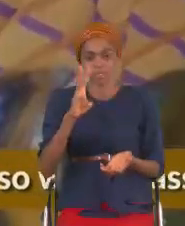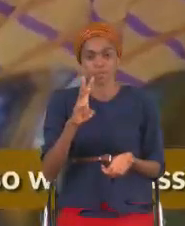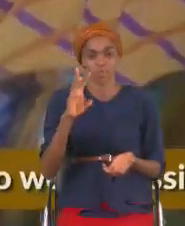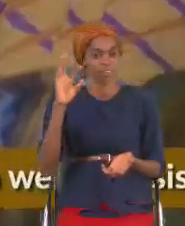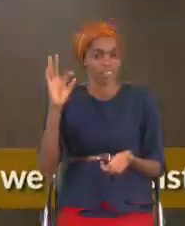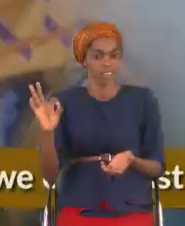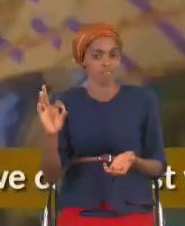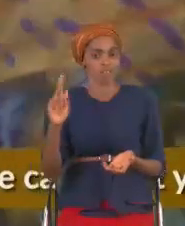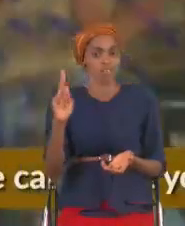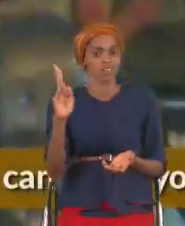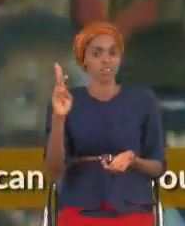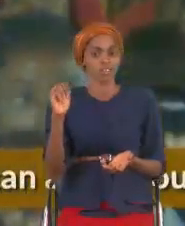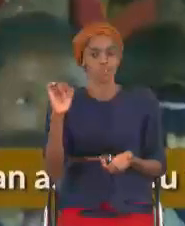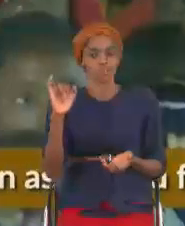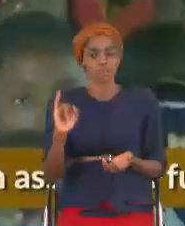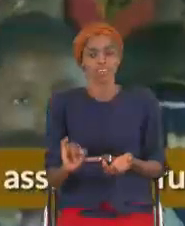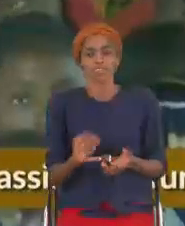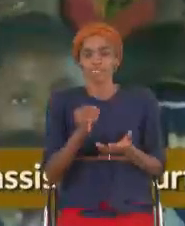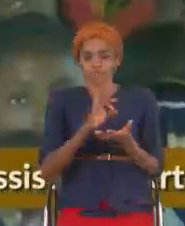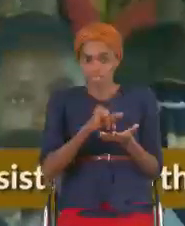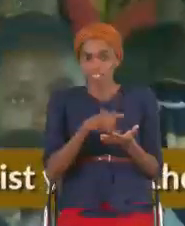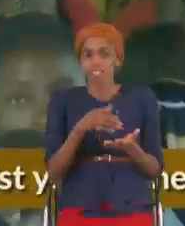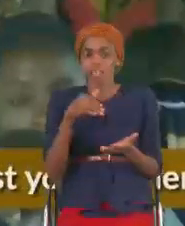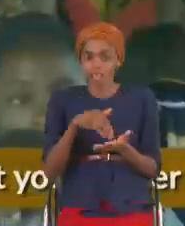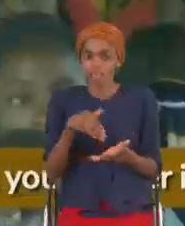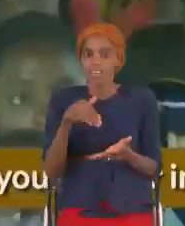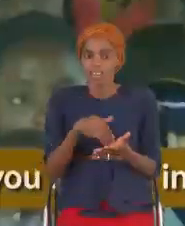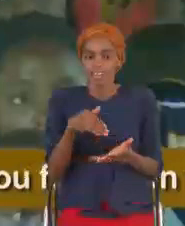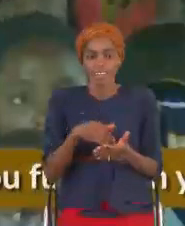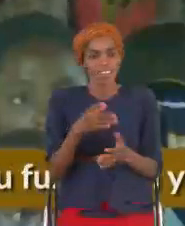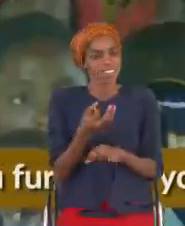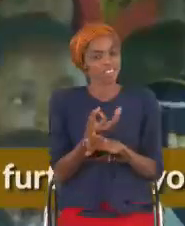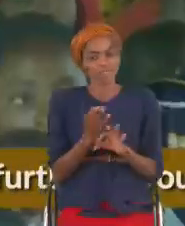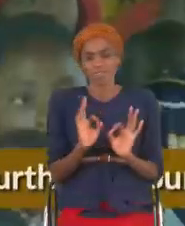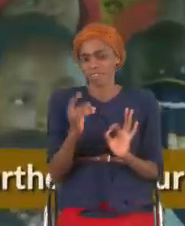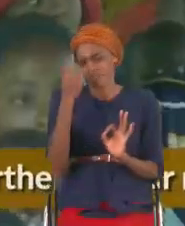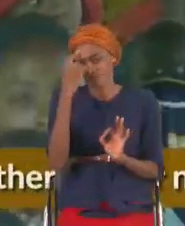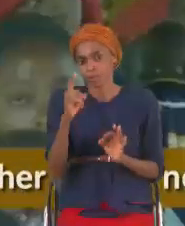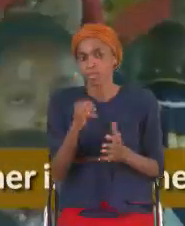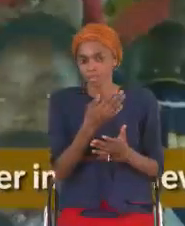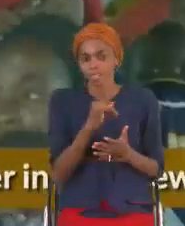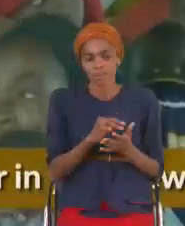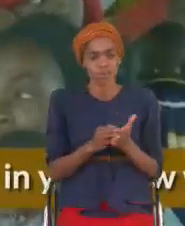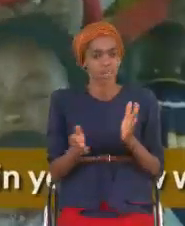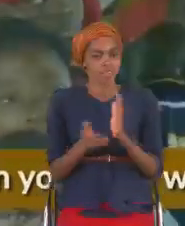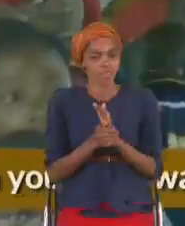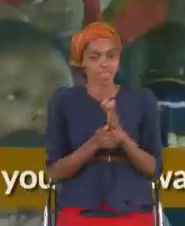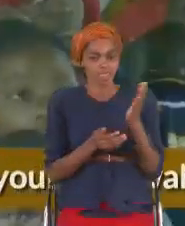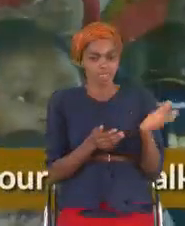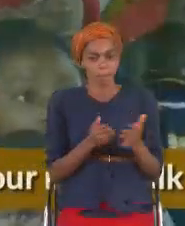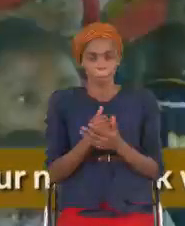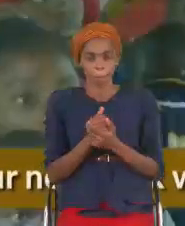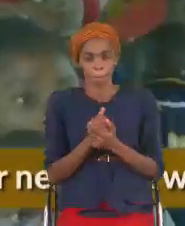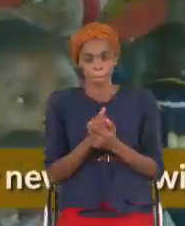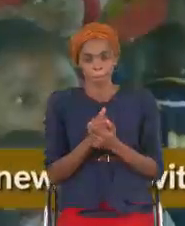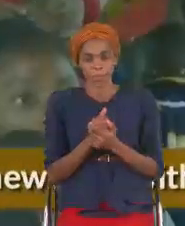book over and over again. Free for you. There is a tract there. There's a special letter from our Father in the